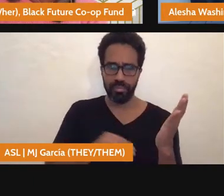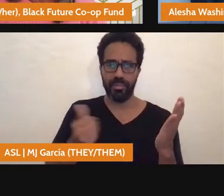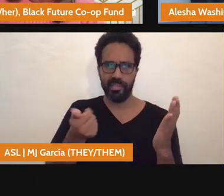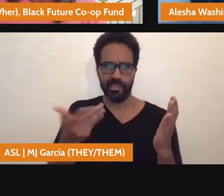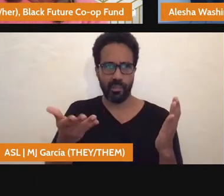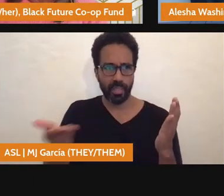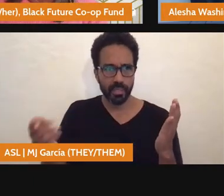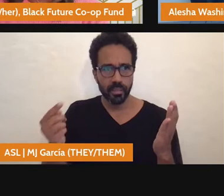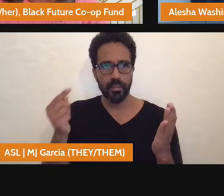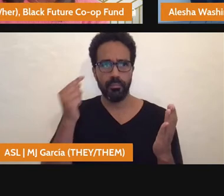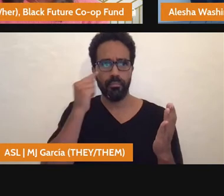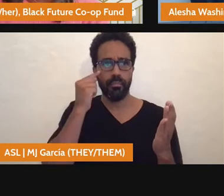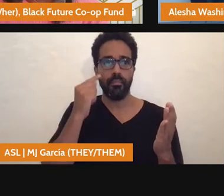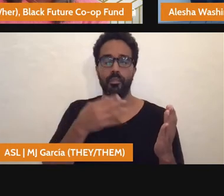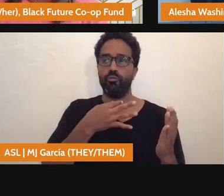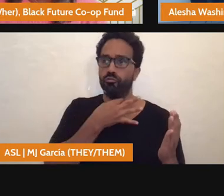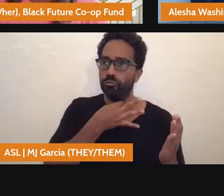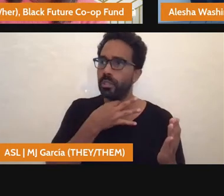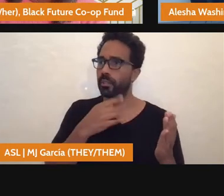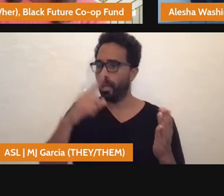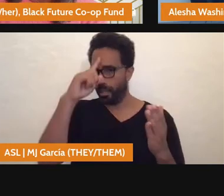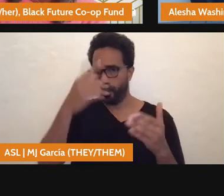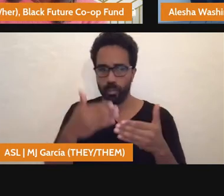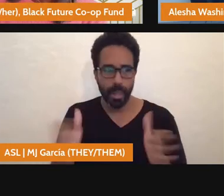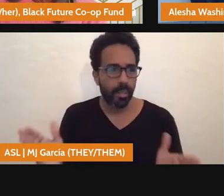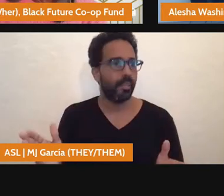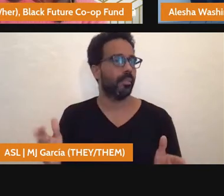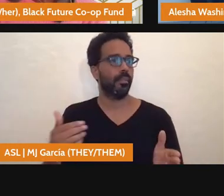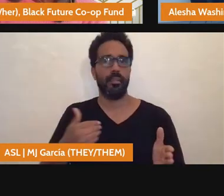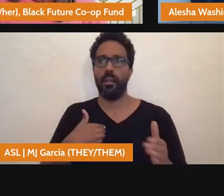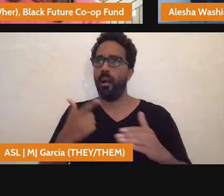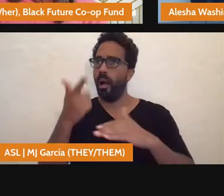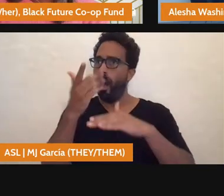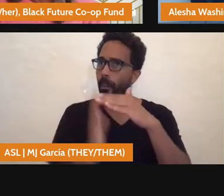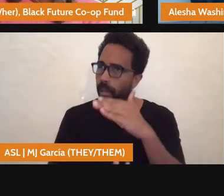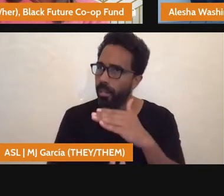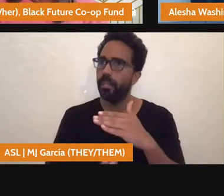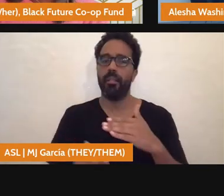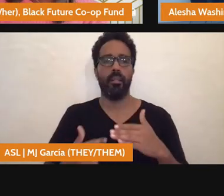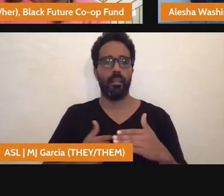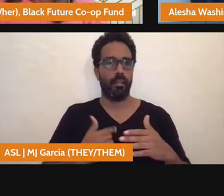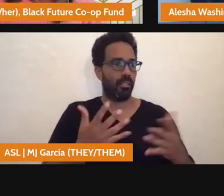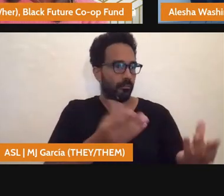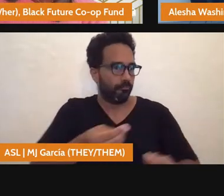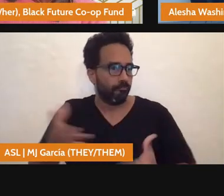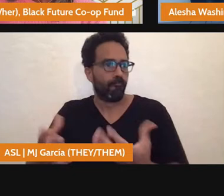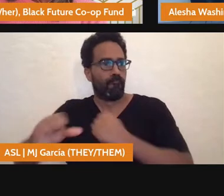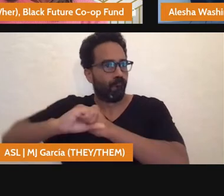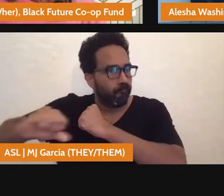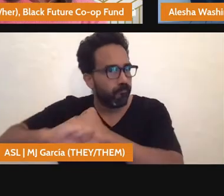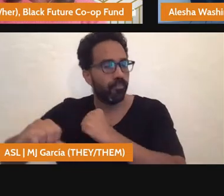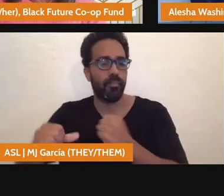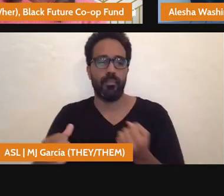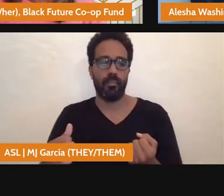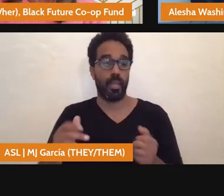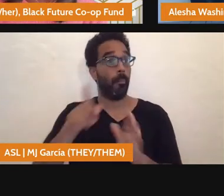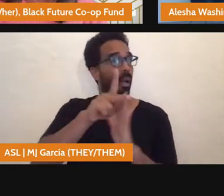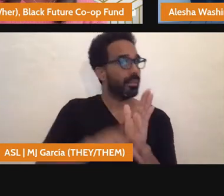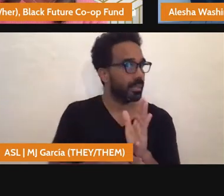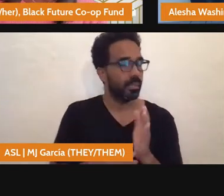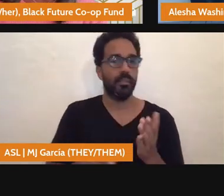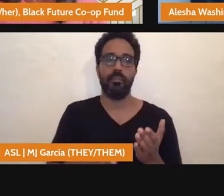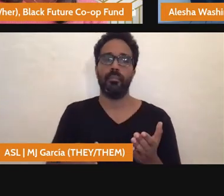and humility, amplifiers, education, policy, vendors, killing a white